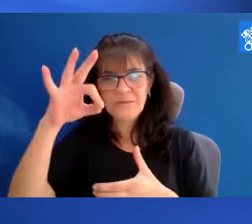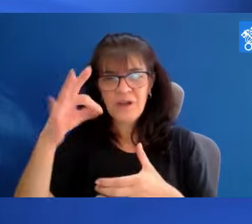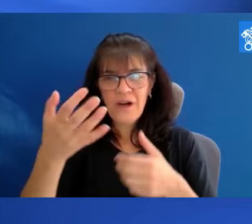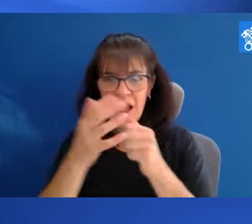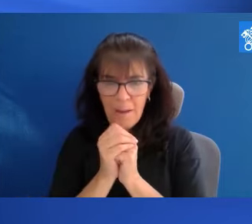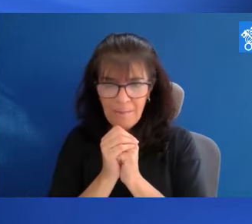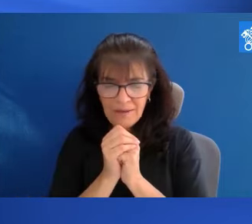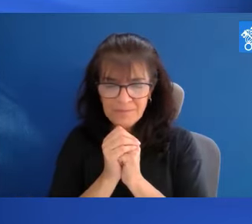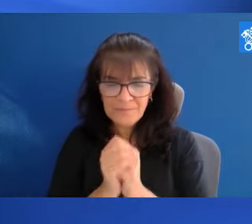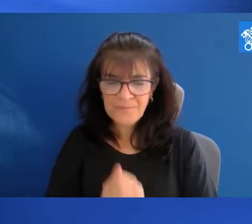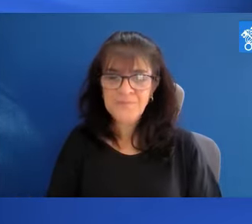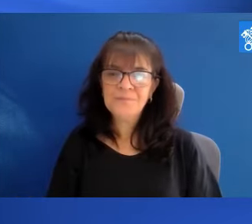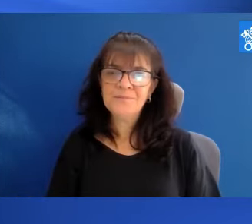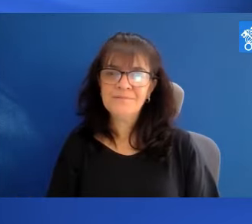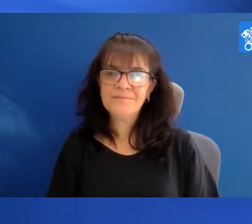Amen.